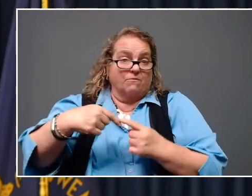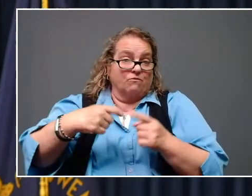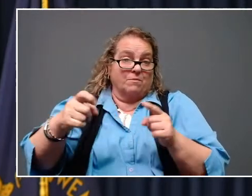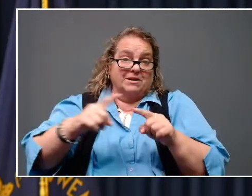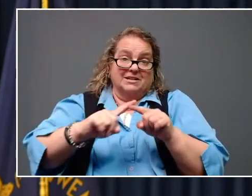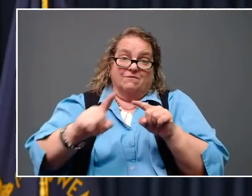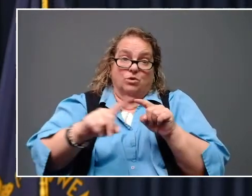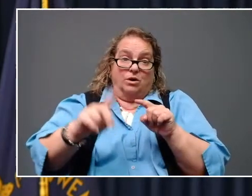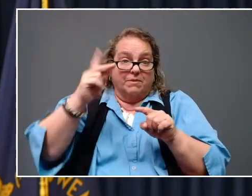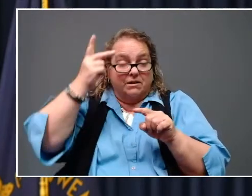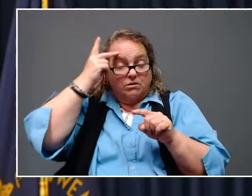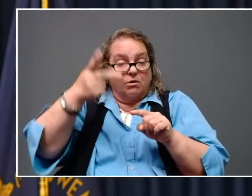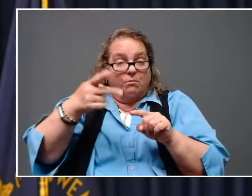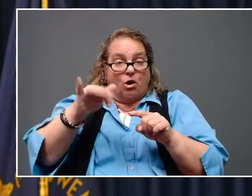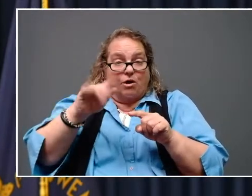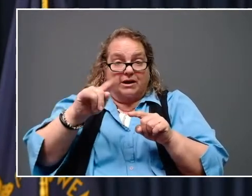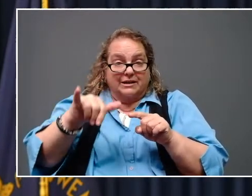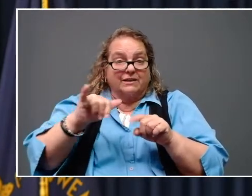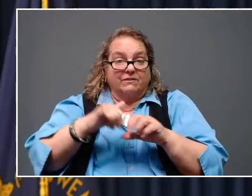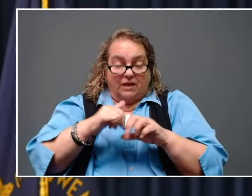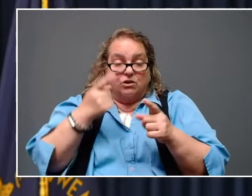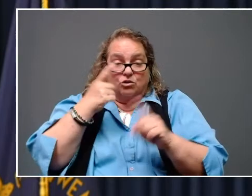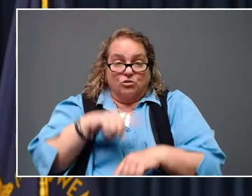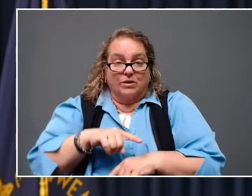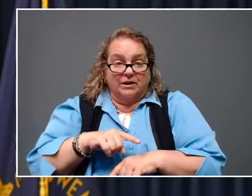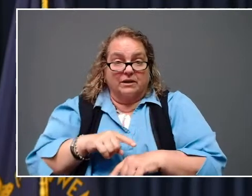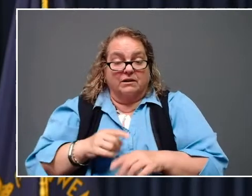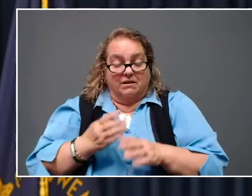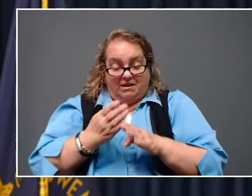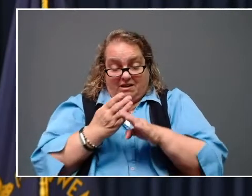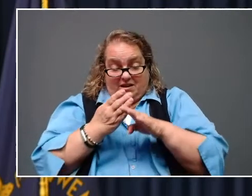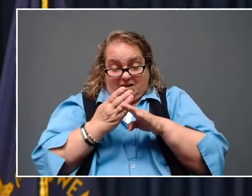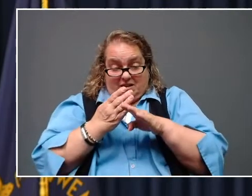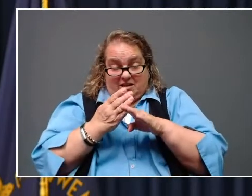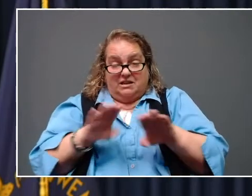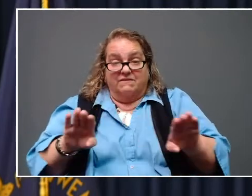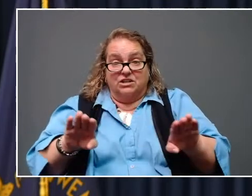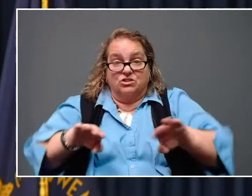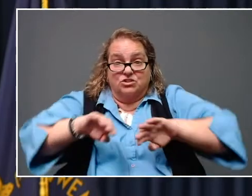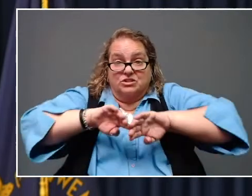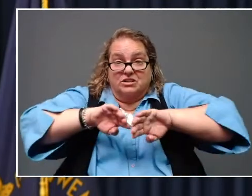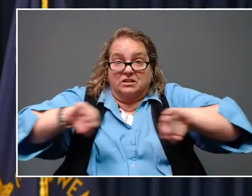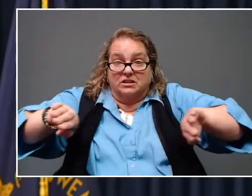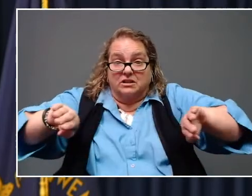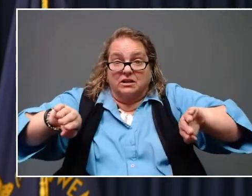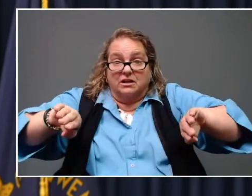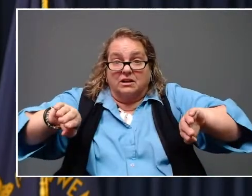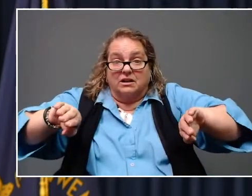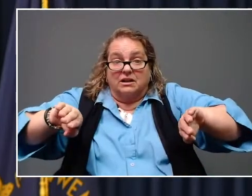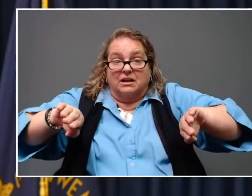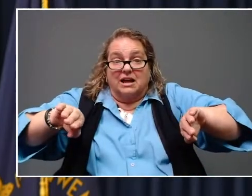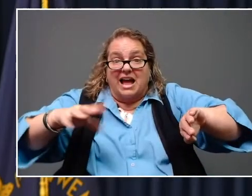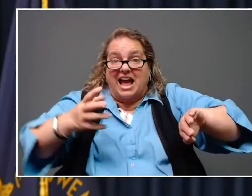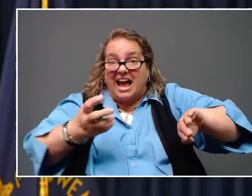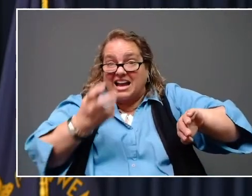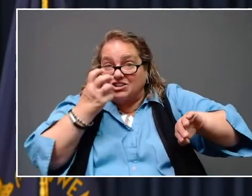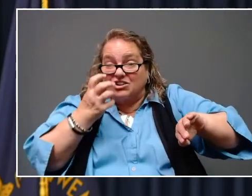that agree. Division, anger, hate,